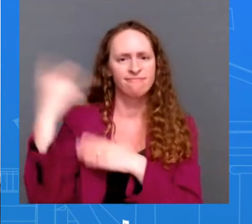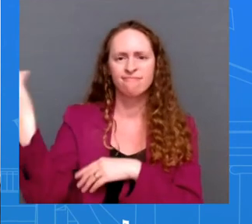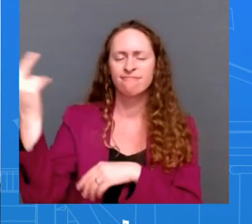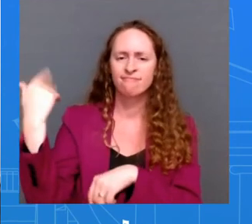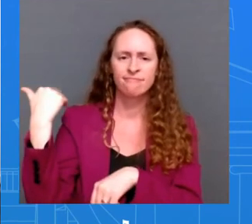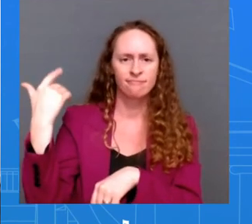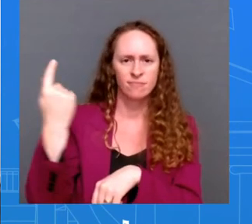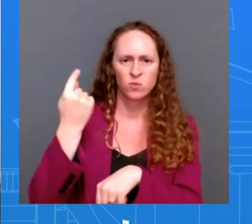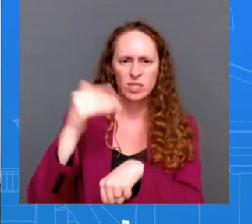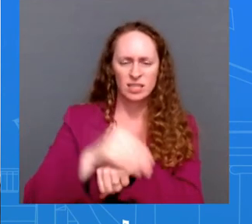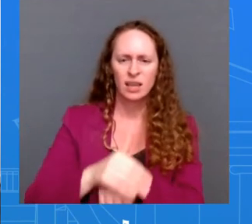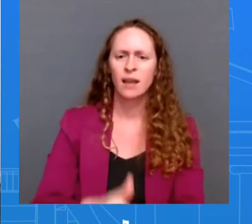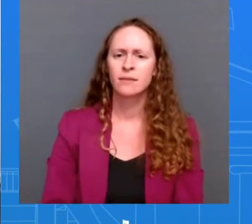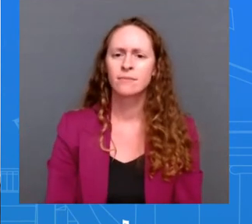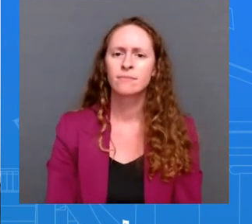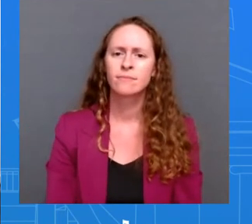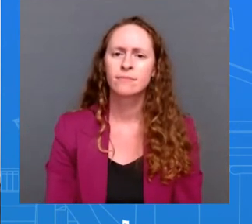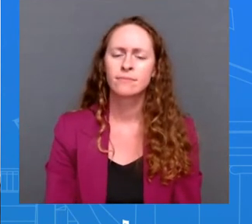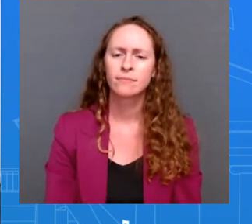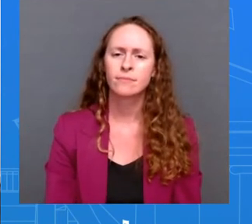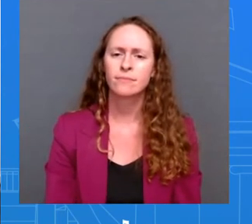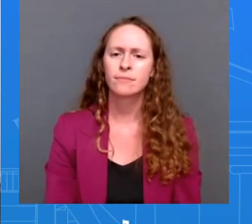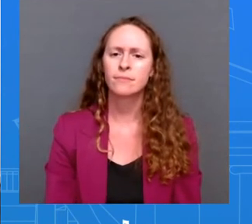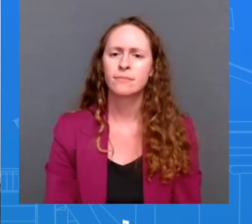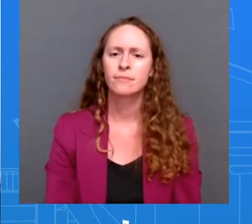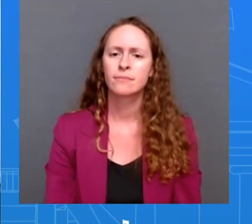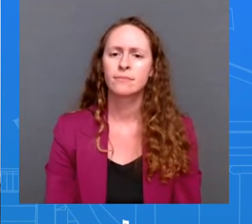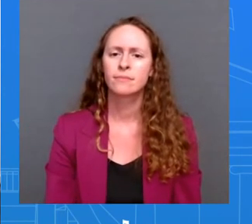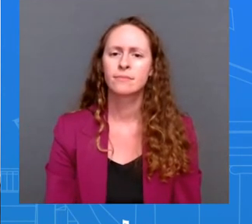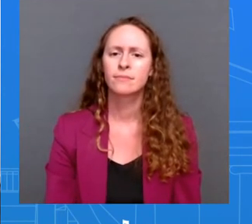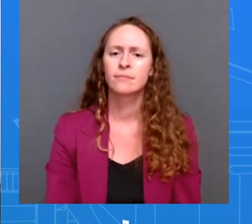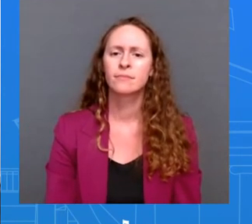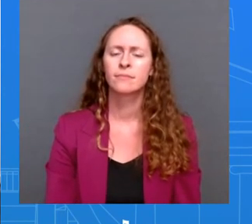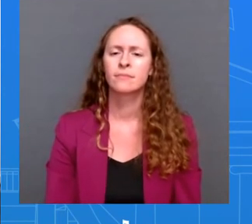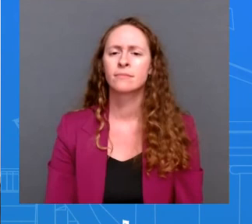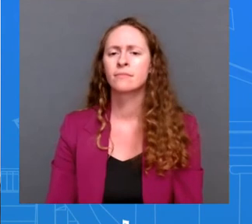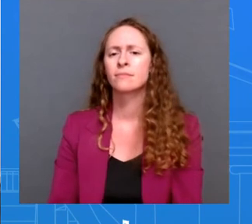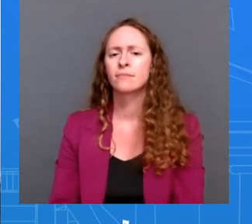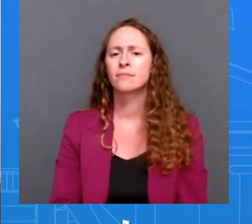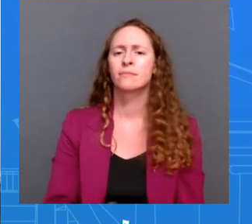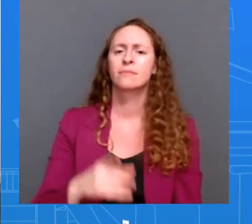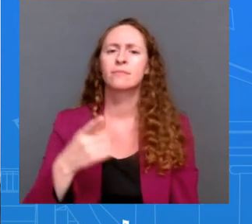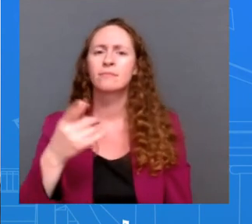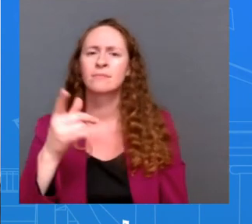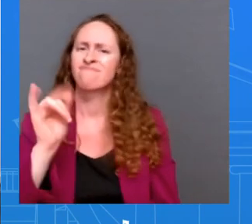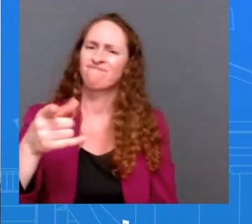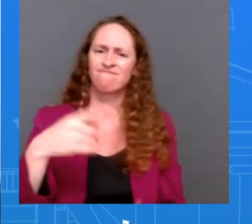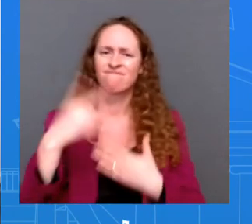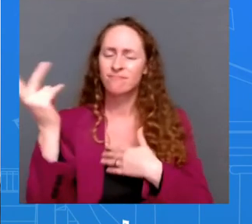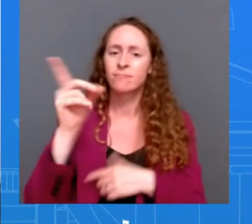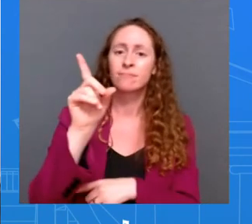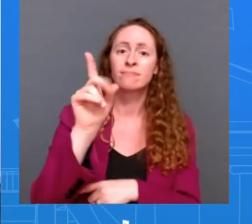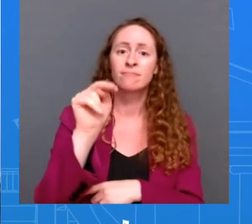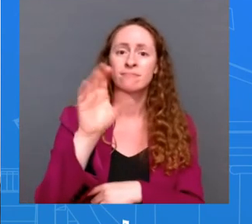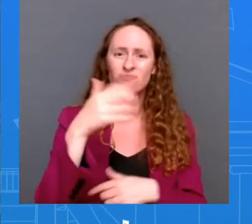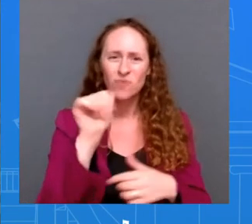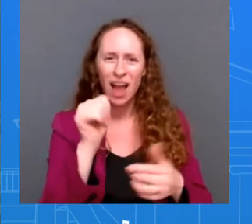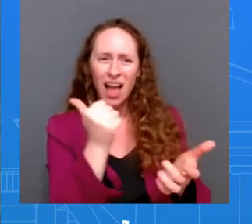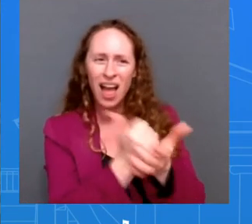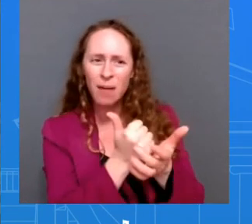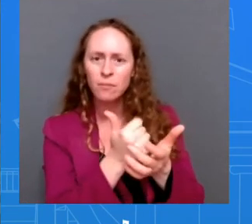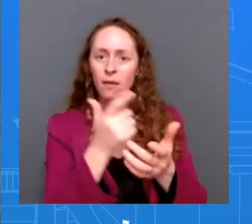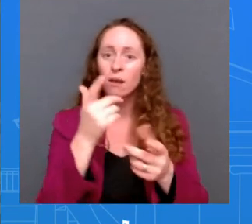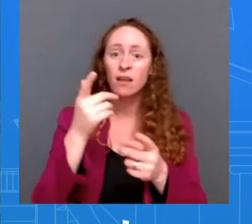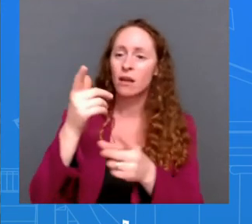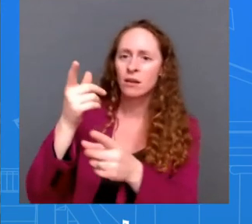his pro-Trump opponent. Does the president have a view of playing ball in primaries like that in a way that helps Trumpists? So because of the Hatch Act,